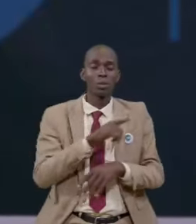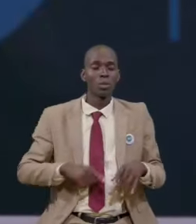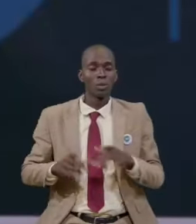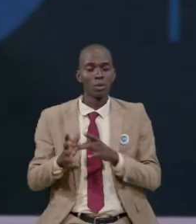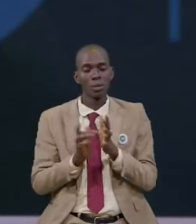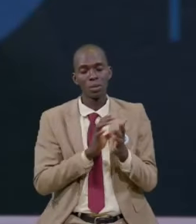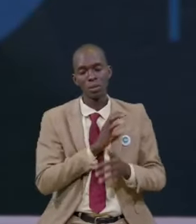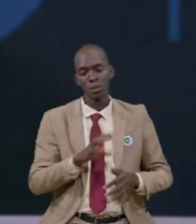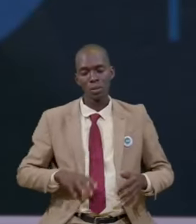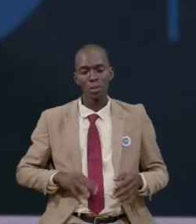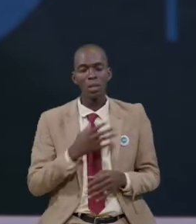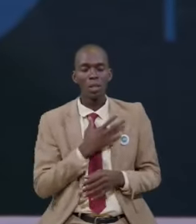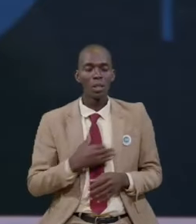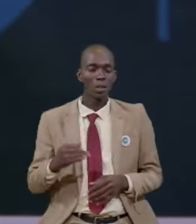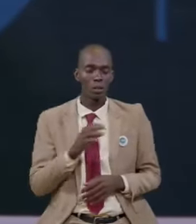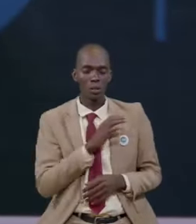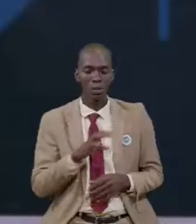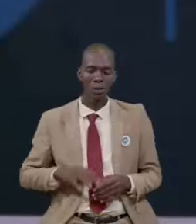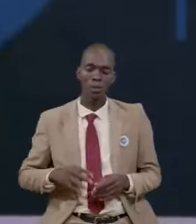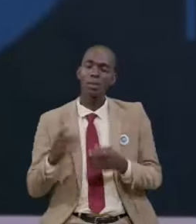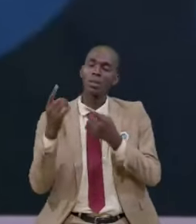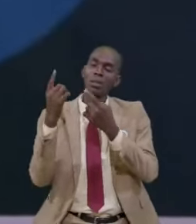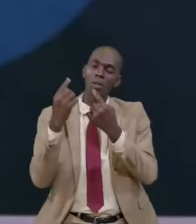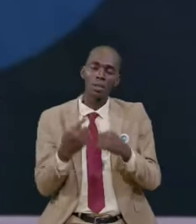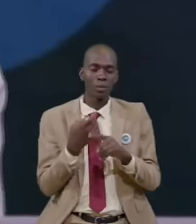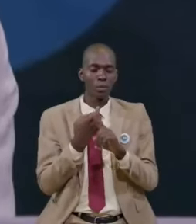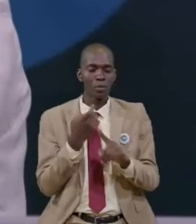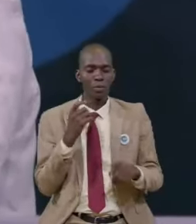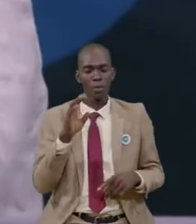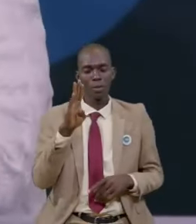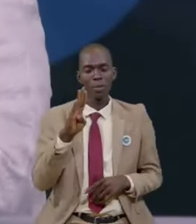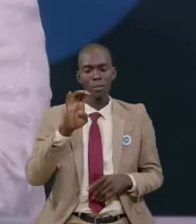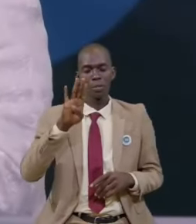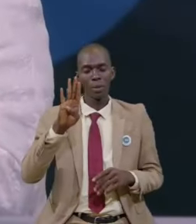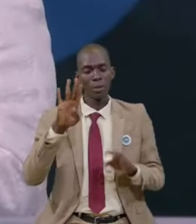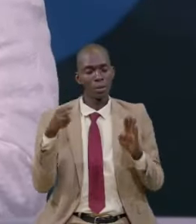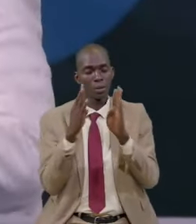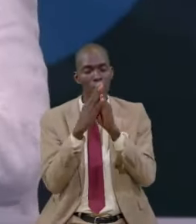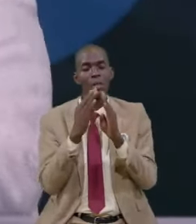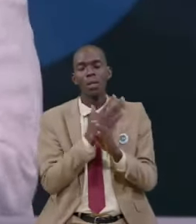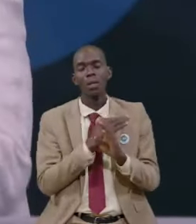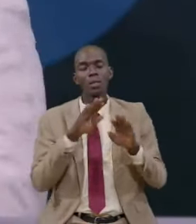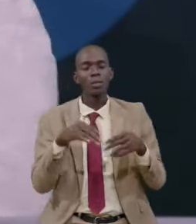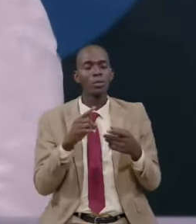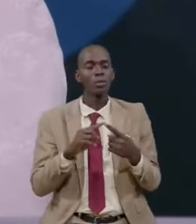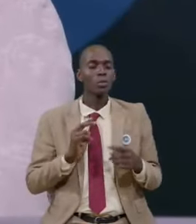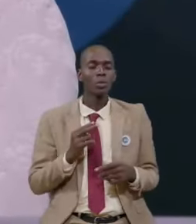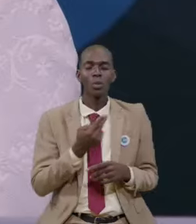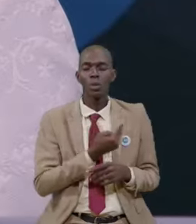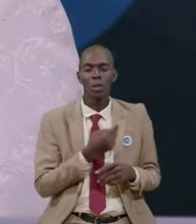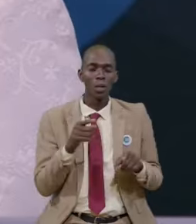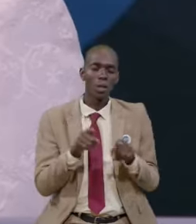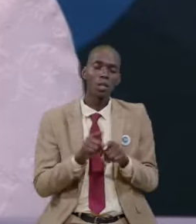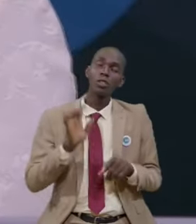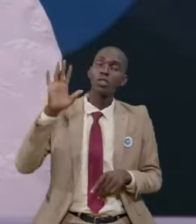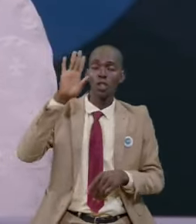in Bethlehem, and given to us as your son, as the sacrificial lamb